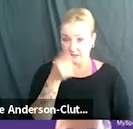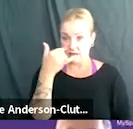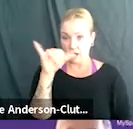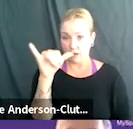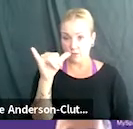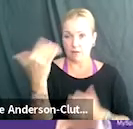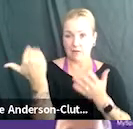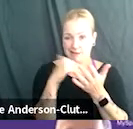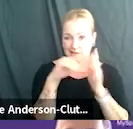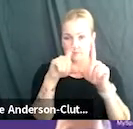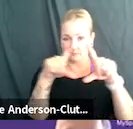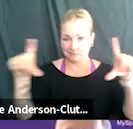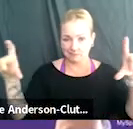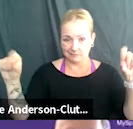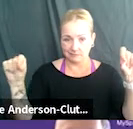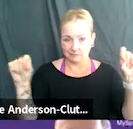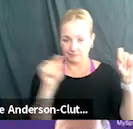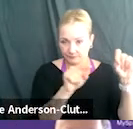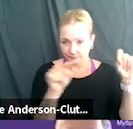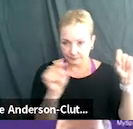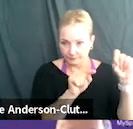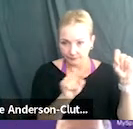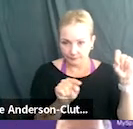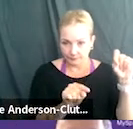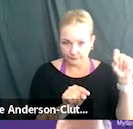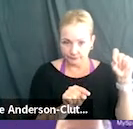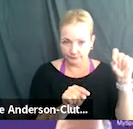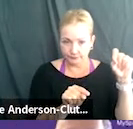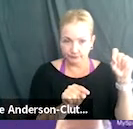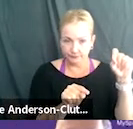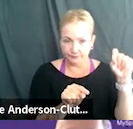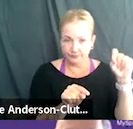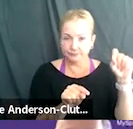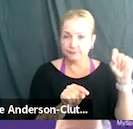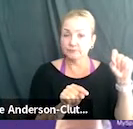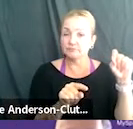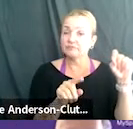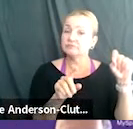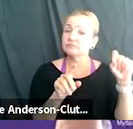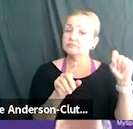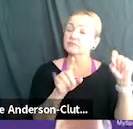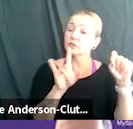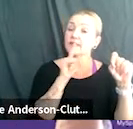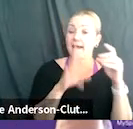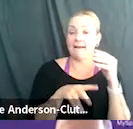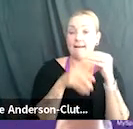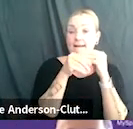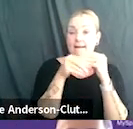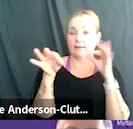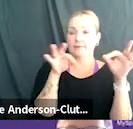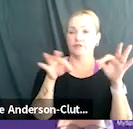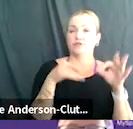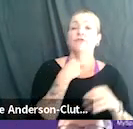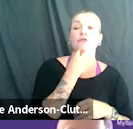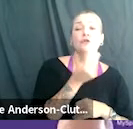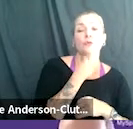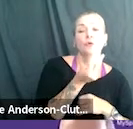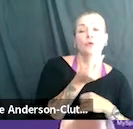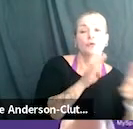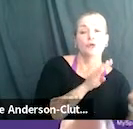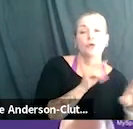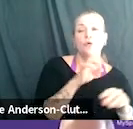adherence to ritualized patterns of behavior. And here they also point out that it can either be verbal behavior or non-verbal behavior. So